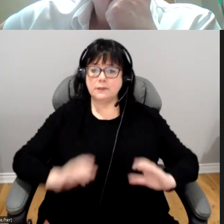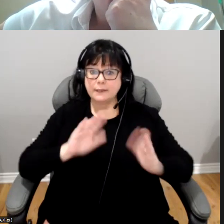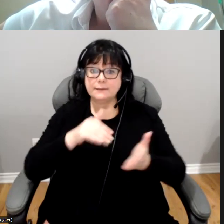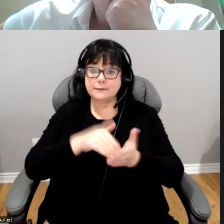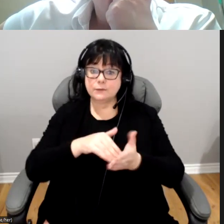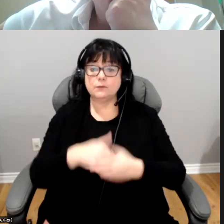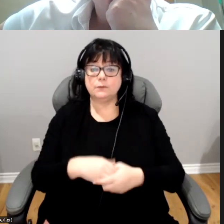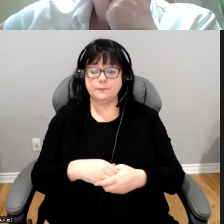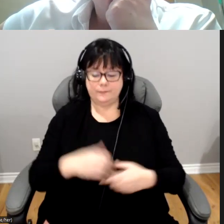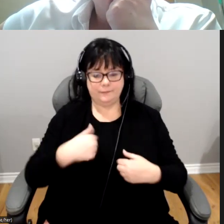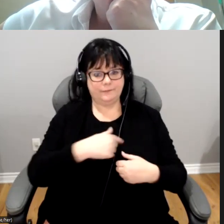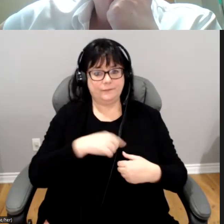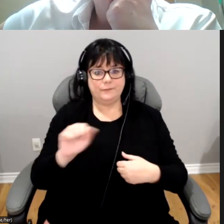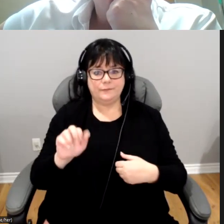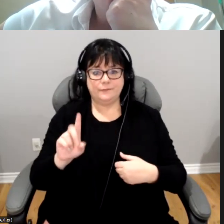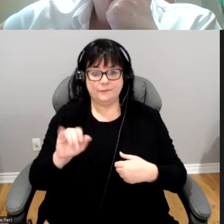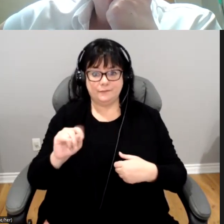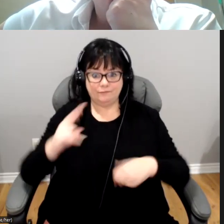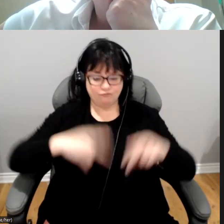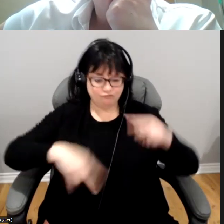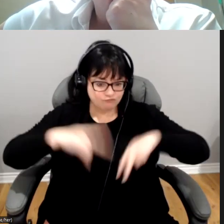and they did CLI, LBS, and